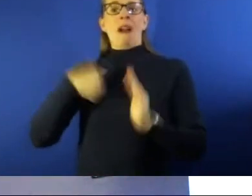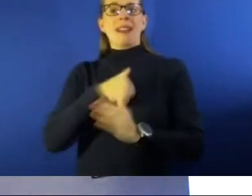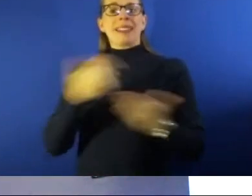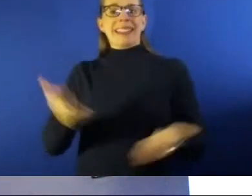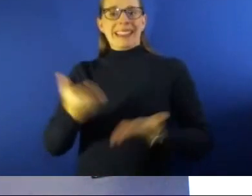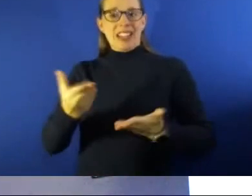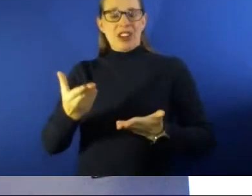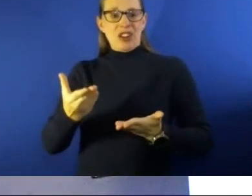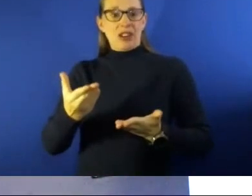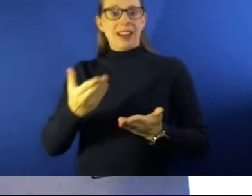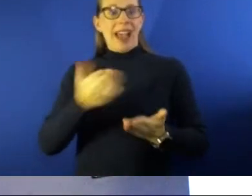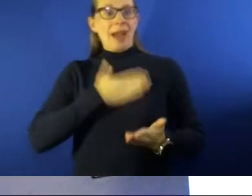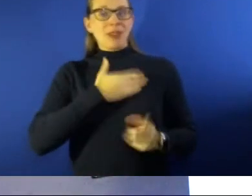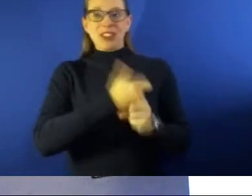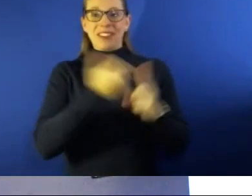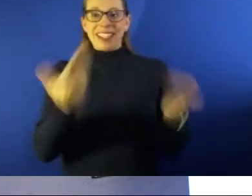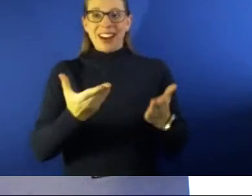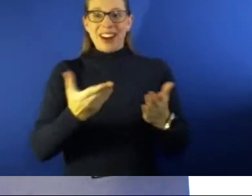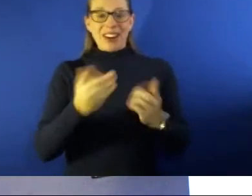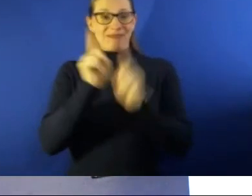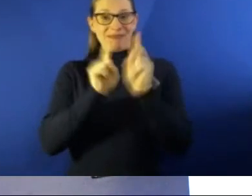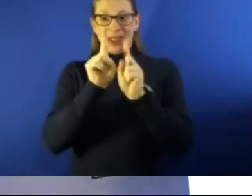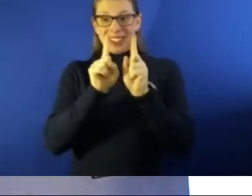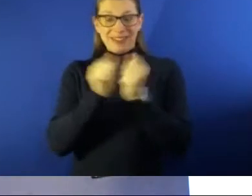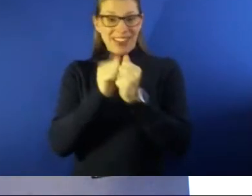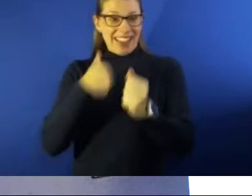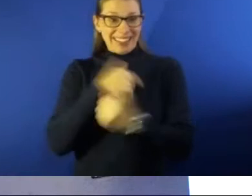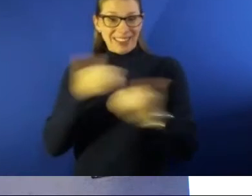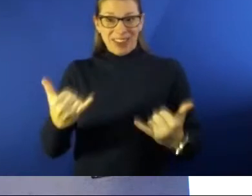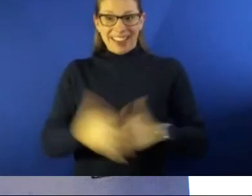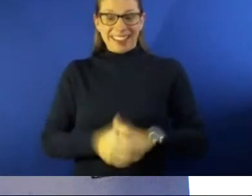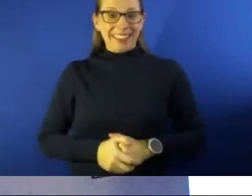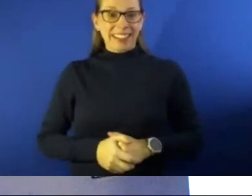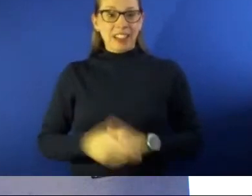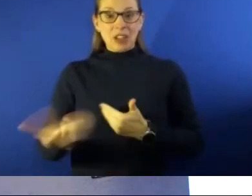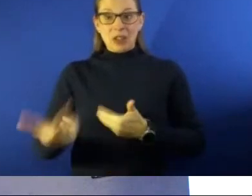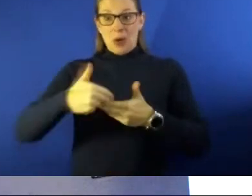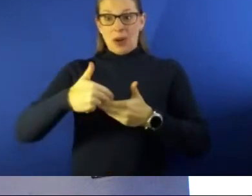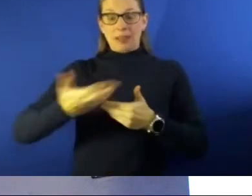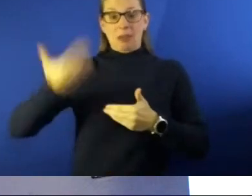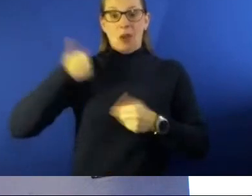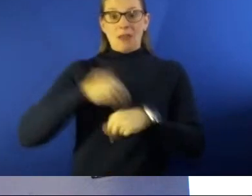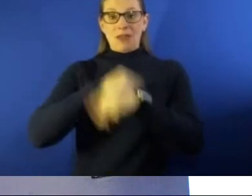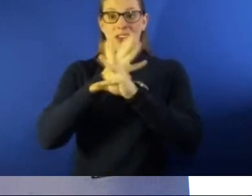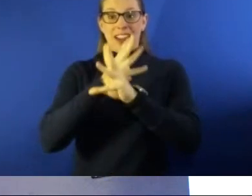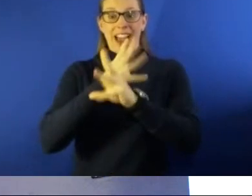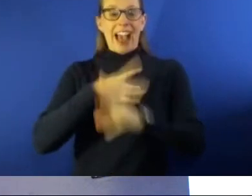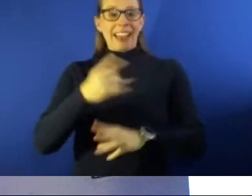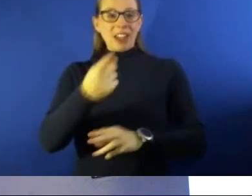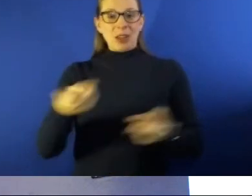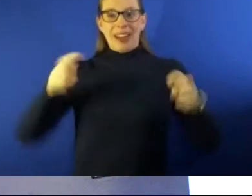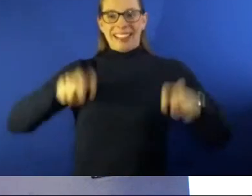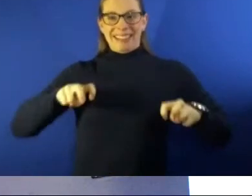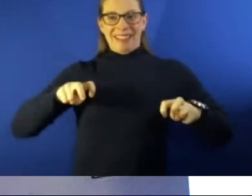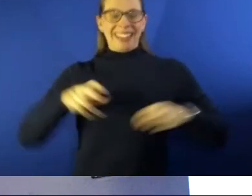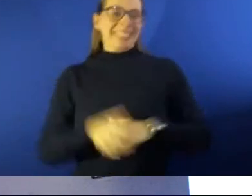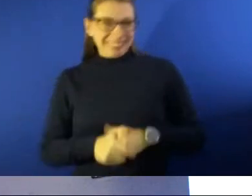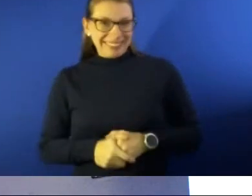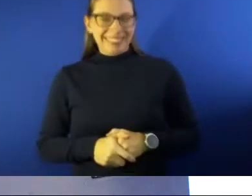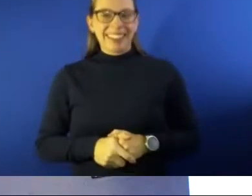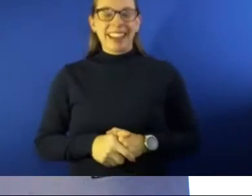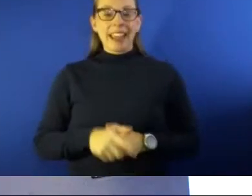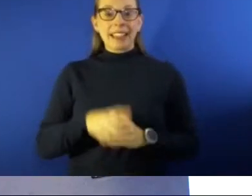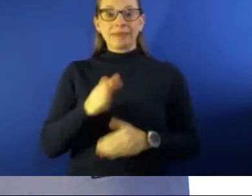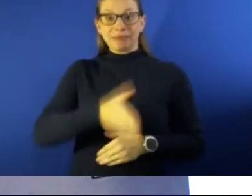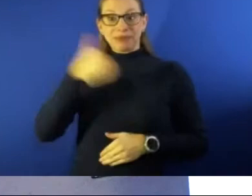that. So glad you're here in person with us today. Thank you. It's a pleasure to be Yeah, here. you joined us virtually, but I like you right here next to me. Also over here next to me is Dr.